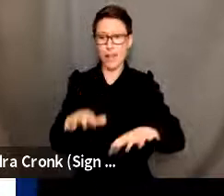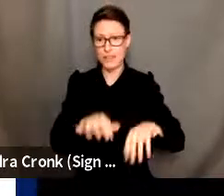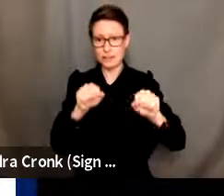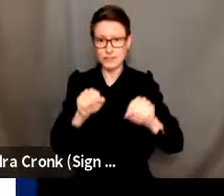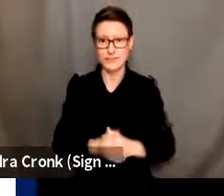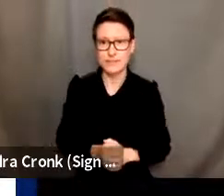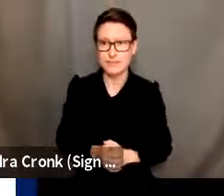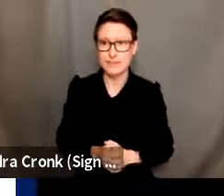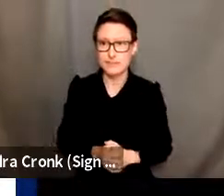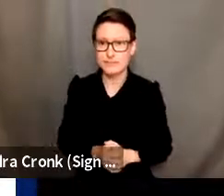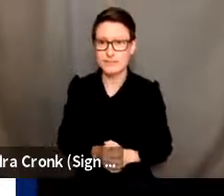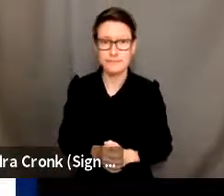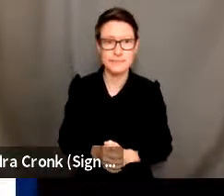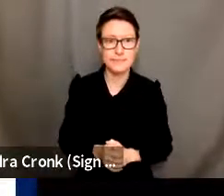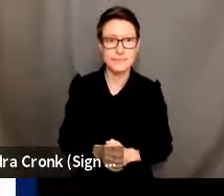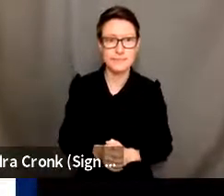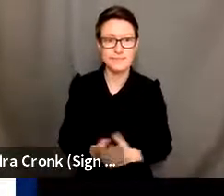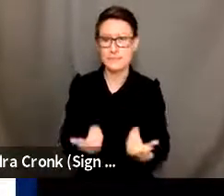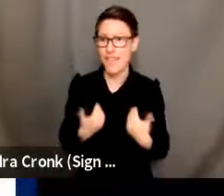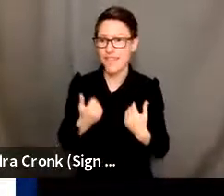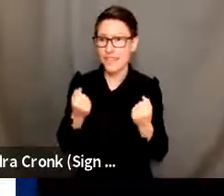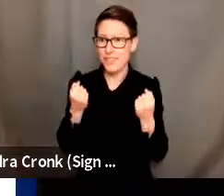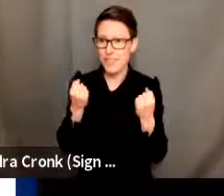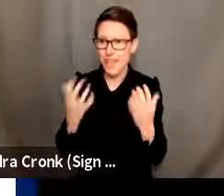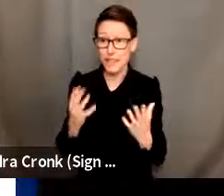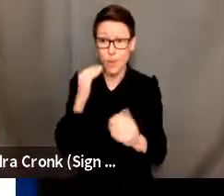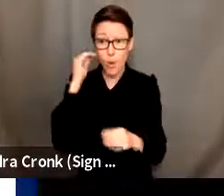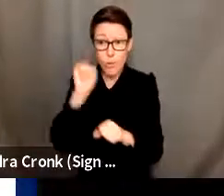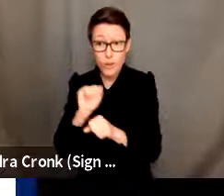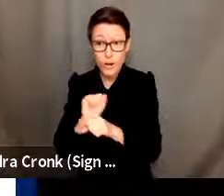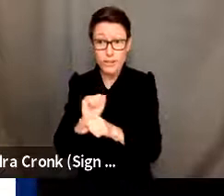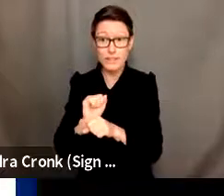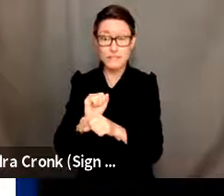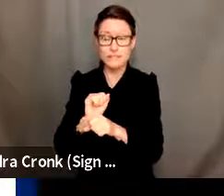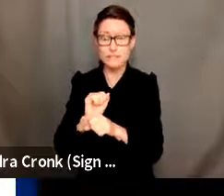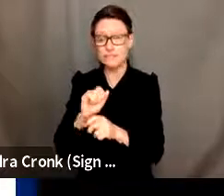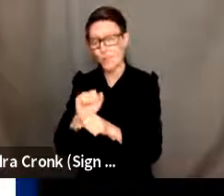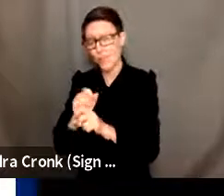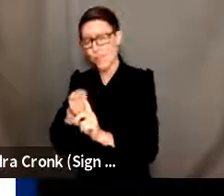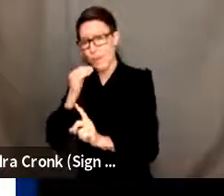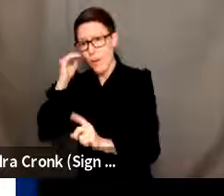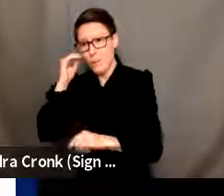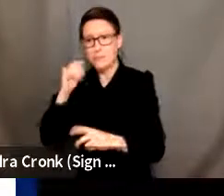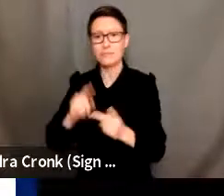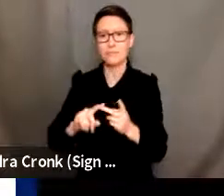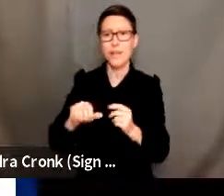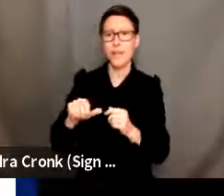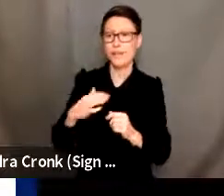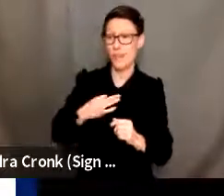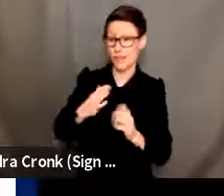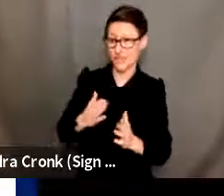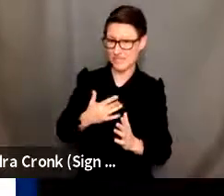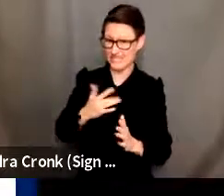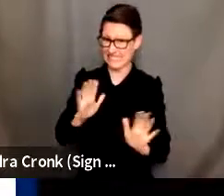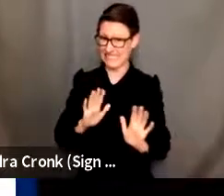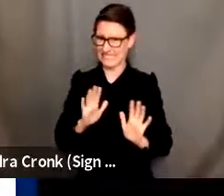We have a lot of homework and virtual work for our volunteers who are not able to come on site or who do not feel safe coming